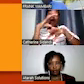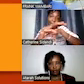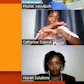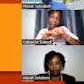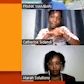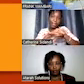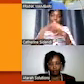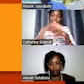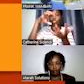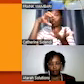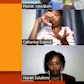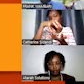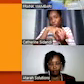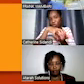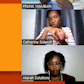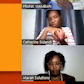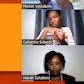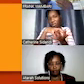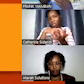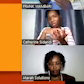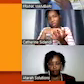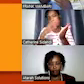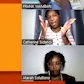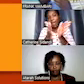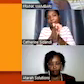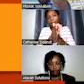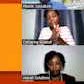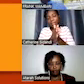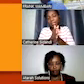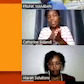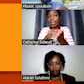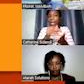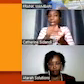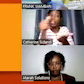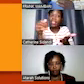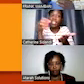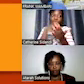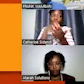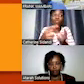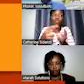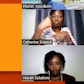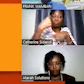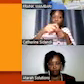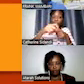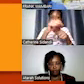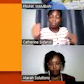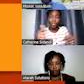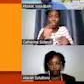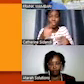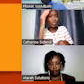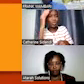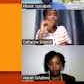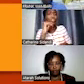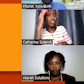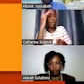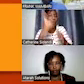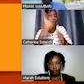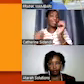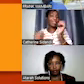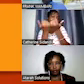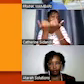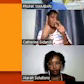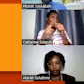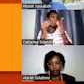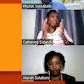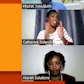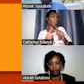situation whereby after situation comes in, you don't know what happened, and somebody walks away, or a